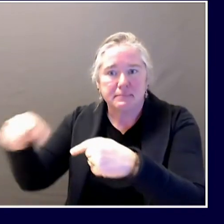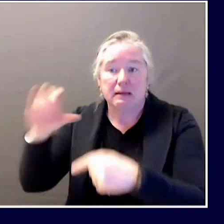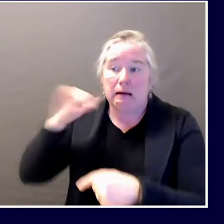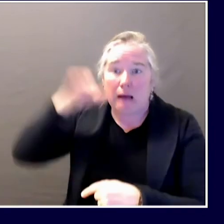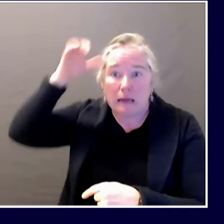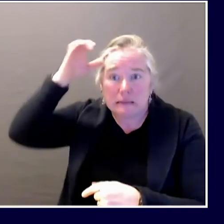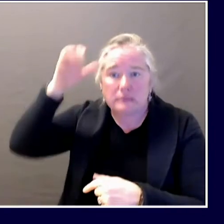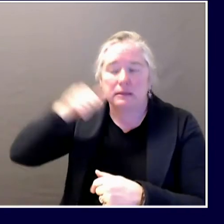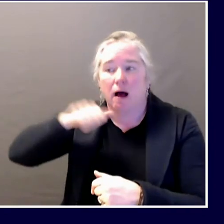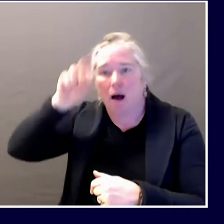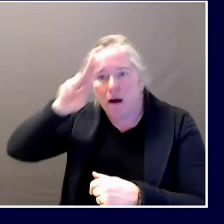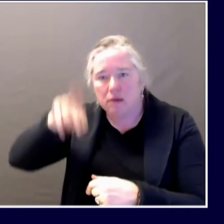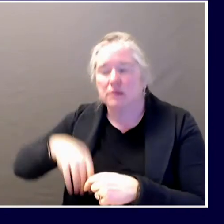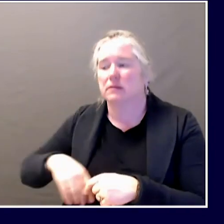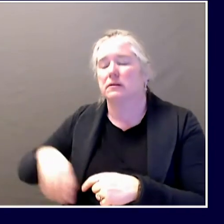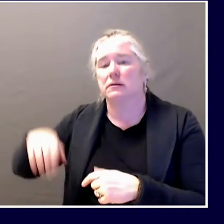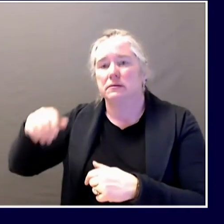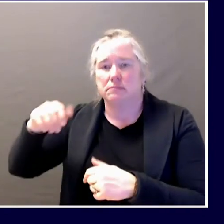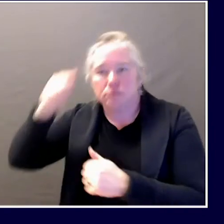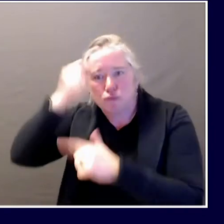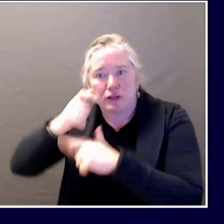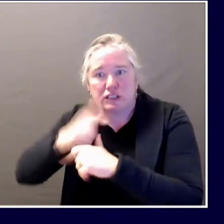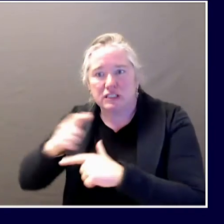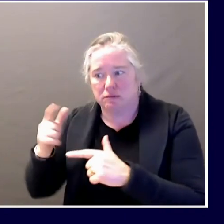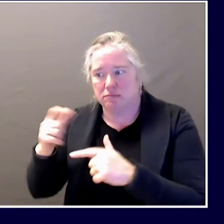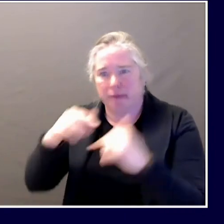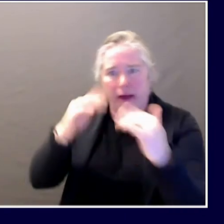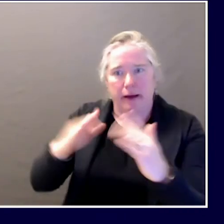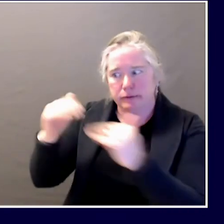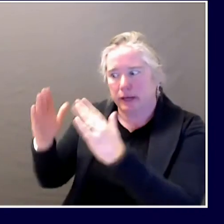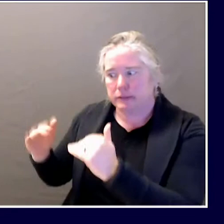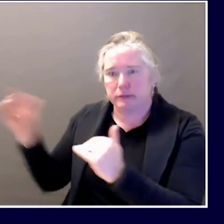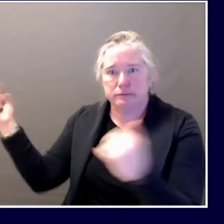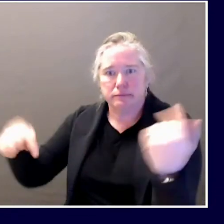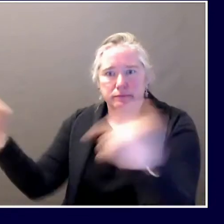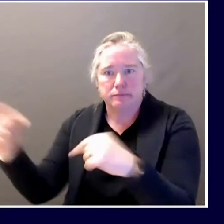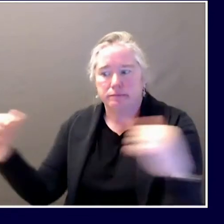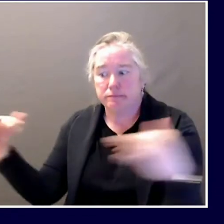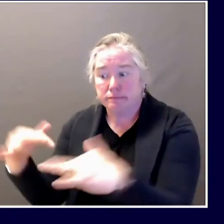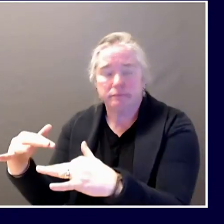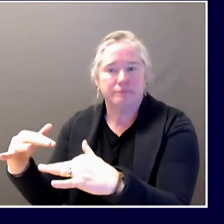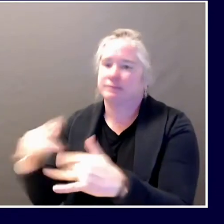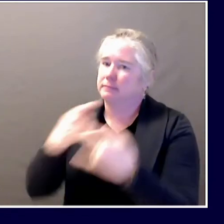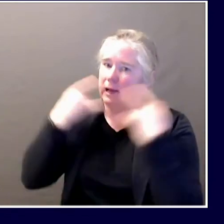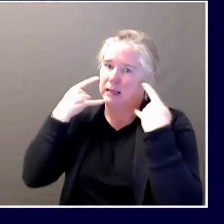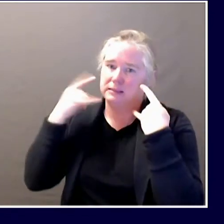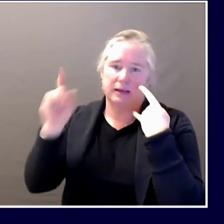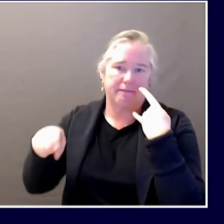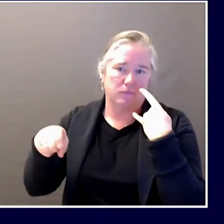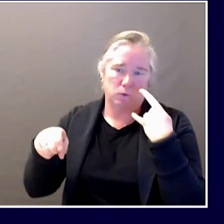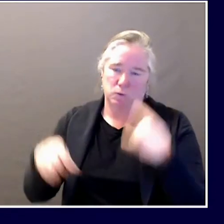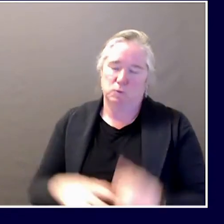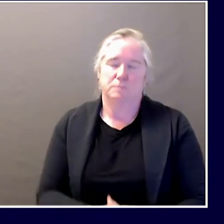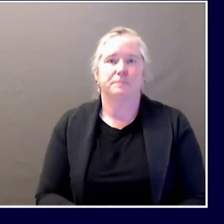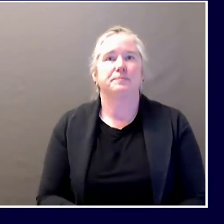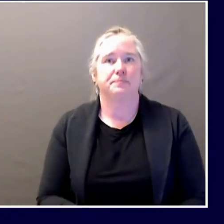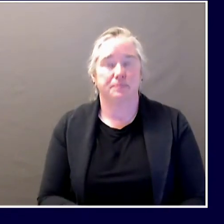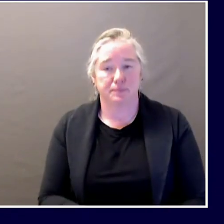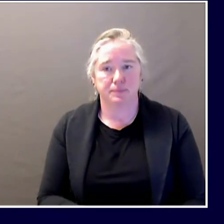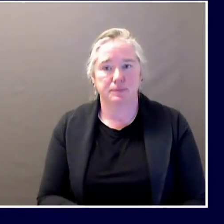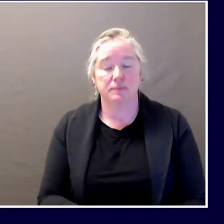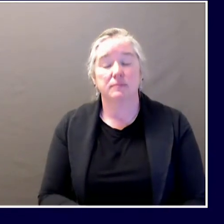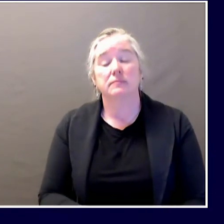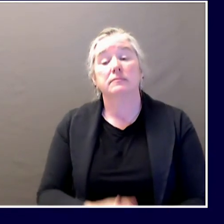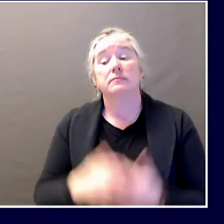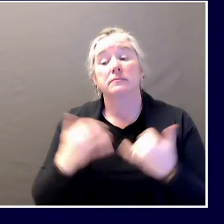medium and large size in-person gatherings. And if you start to develop symptoms, even if you've been vaccinated against